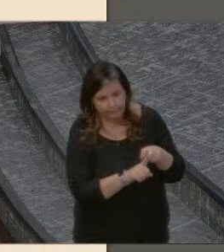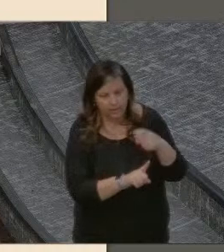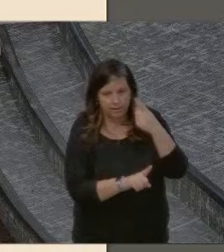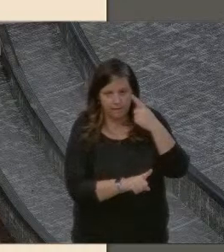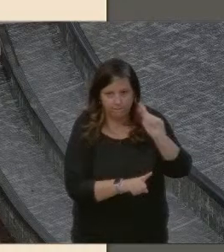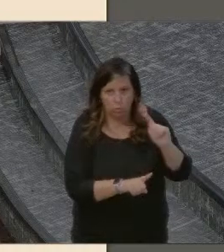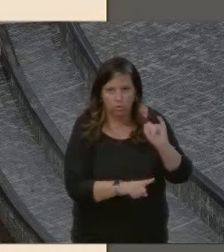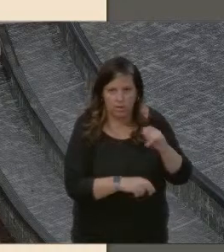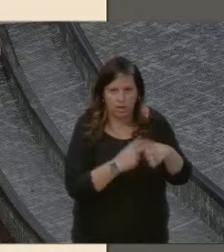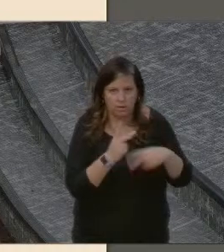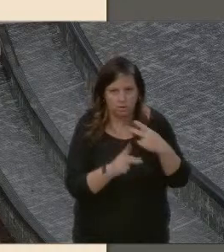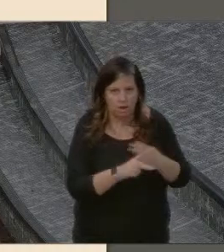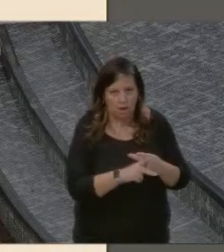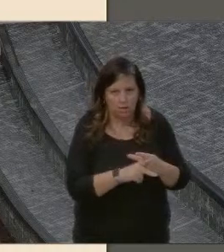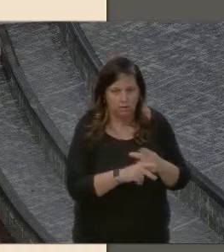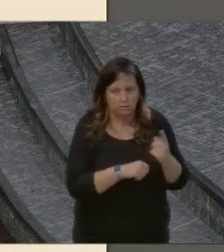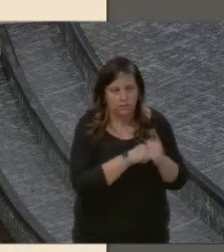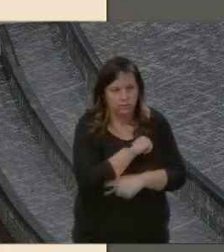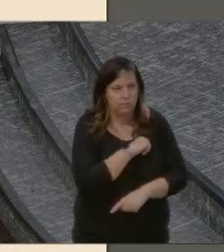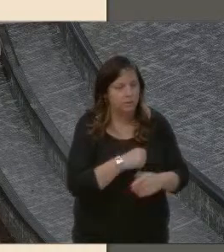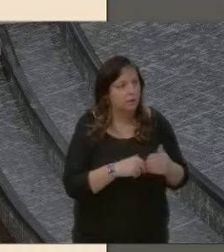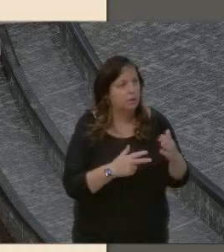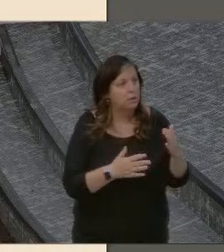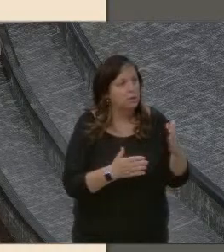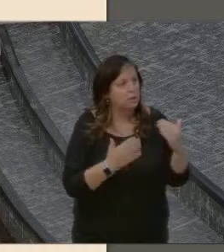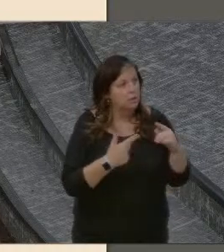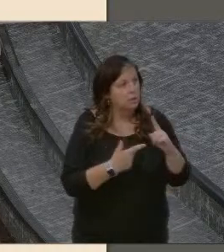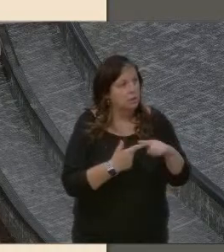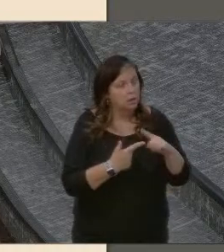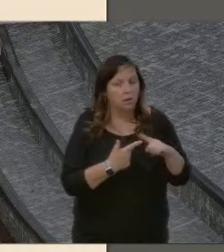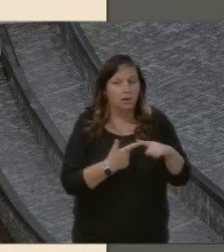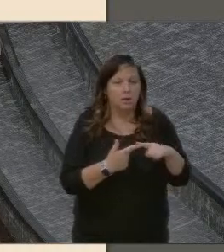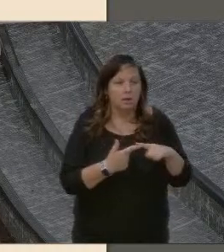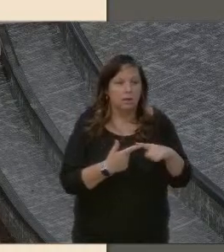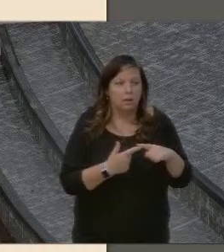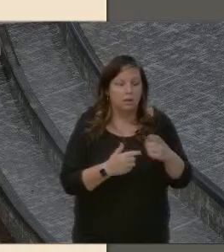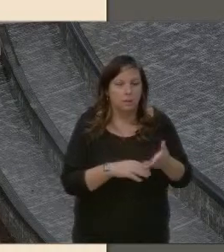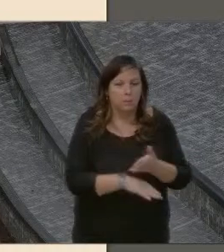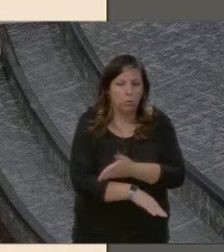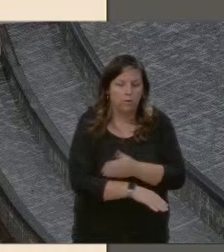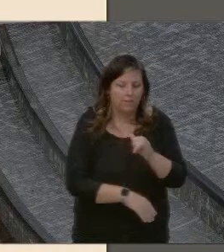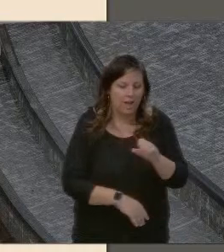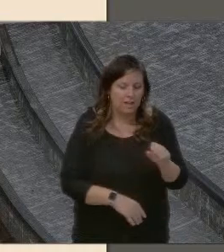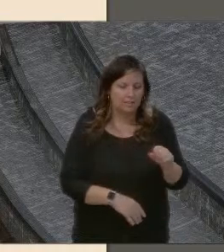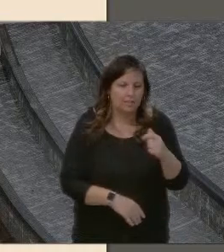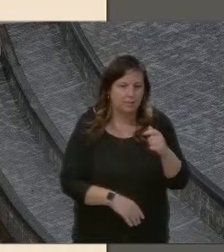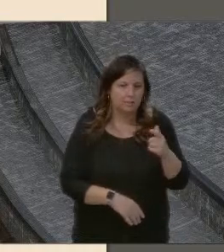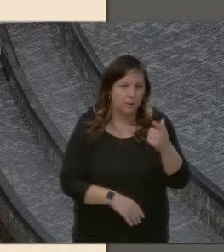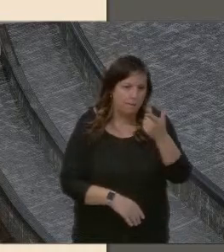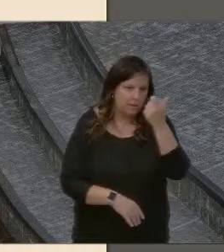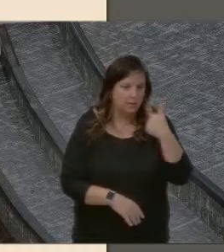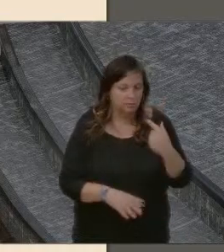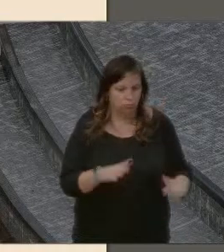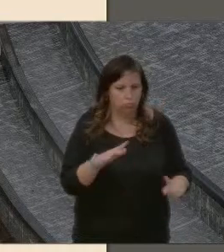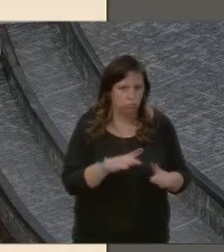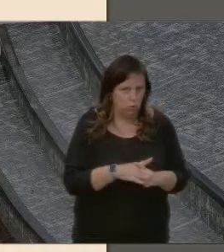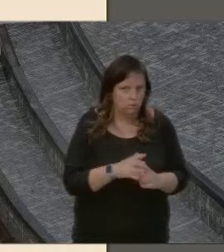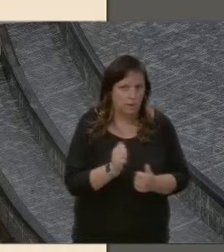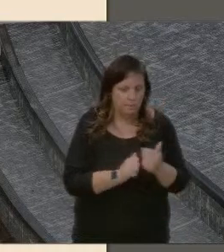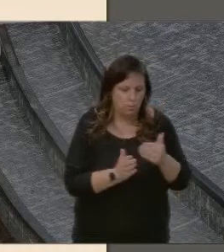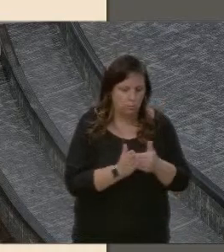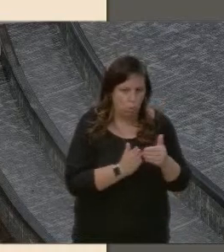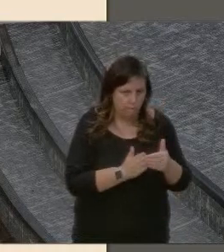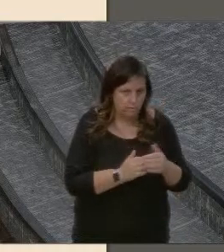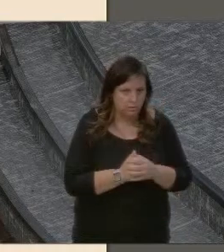ISS. As it is our most frequently occurring consequence, it is the most